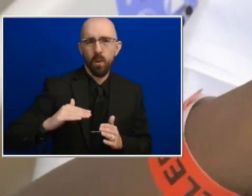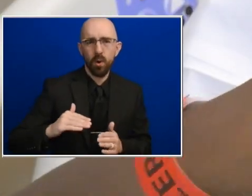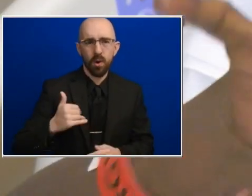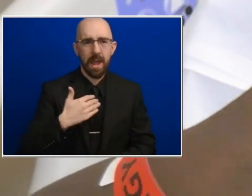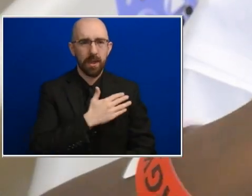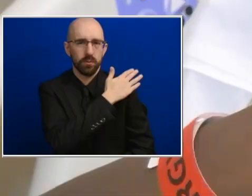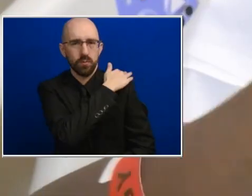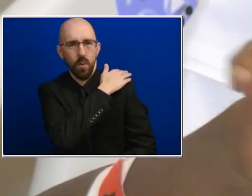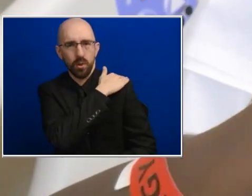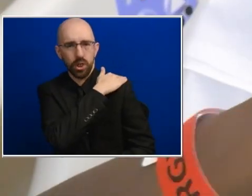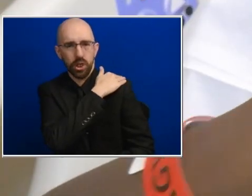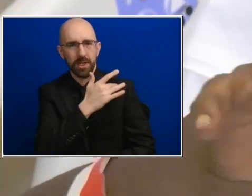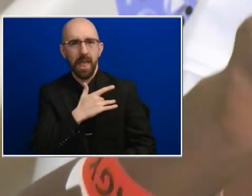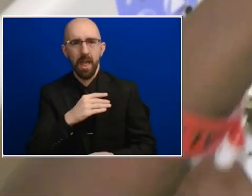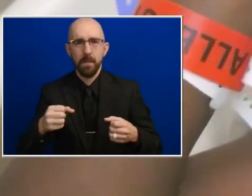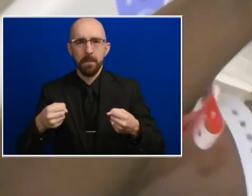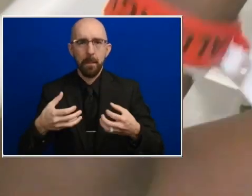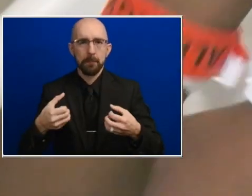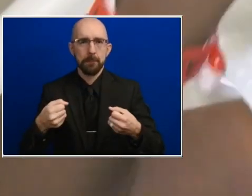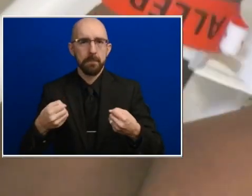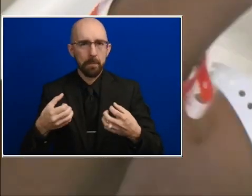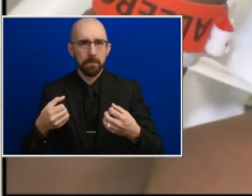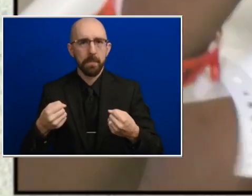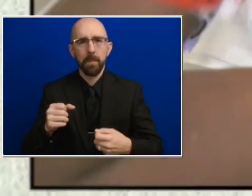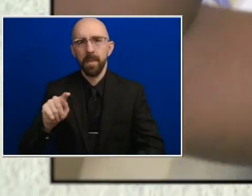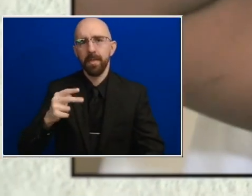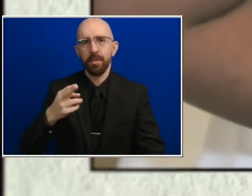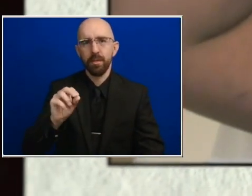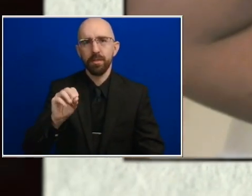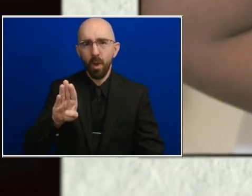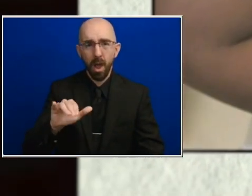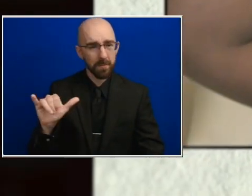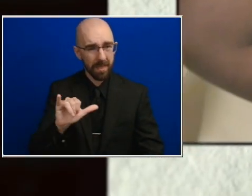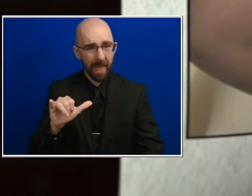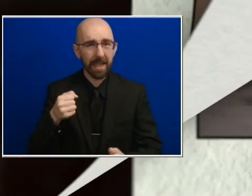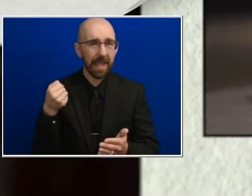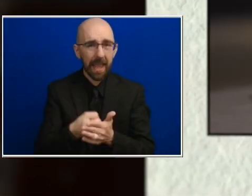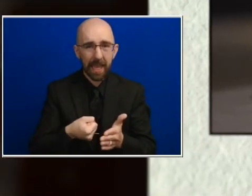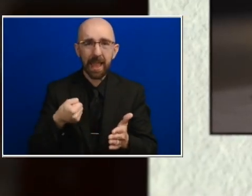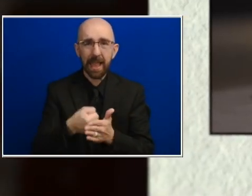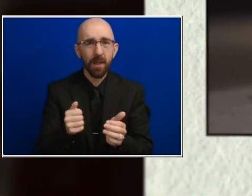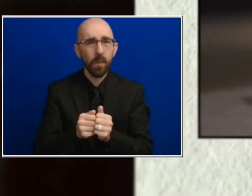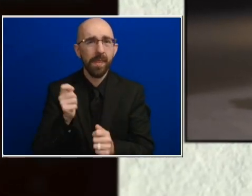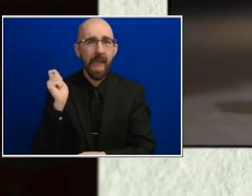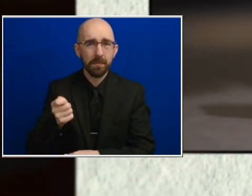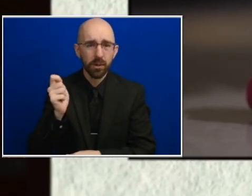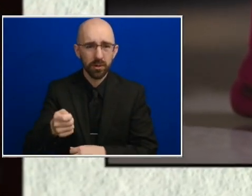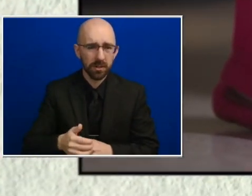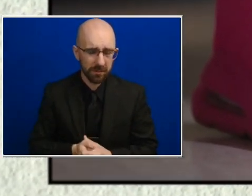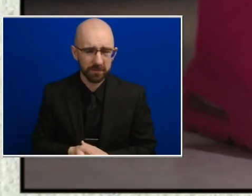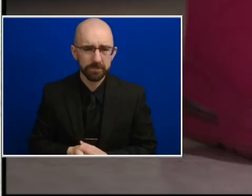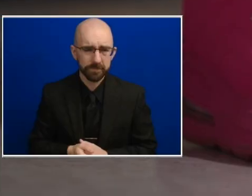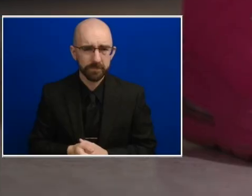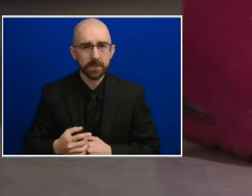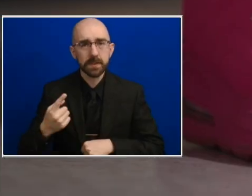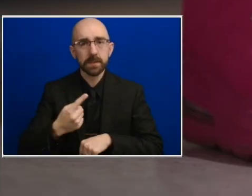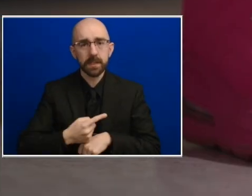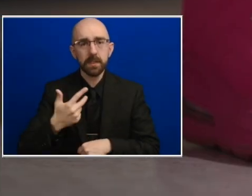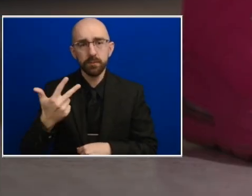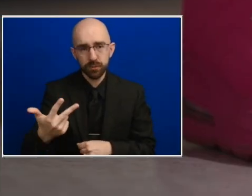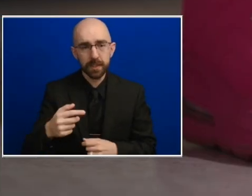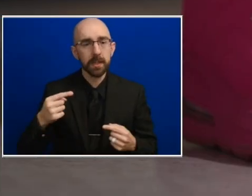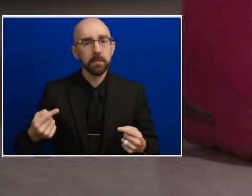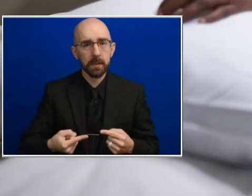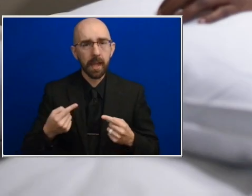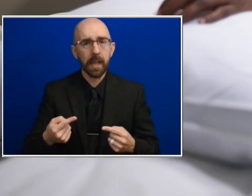throbbing pain like this. It's like someone is hitting you with a hammer. By day 3, the pain is